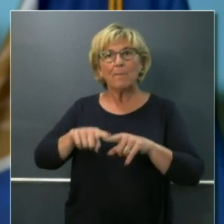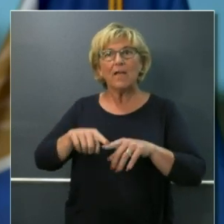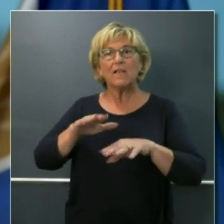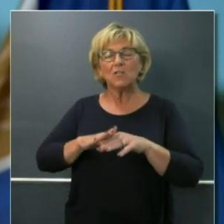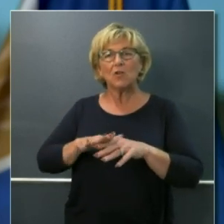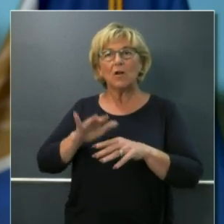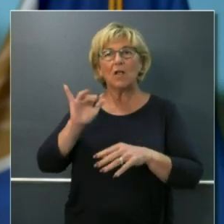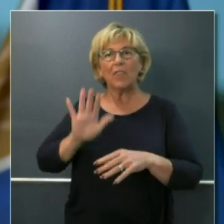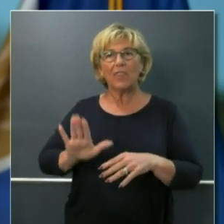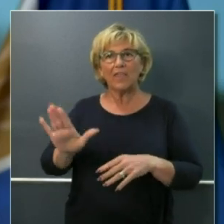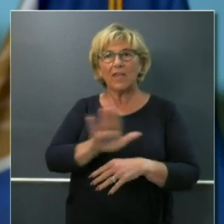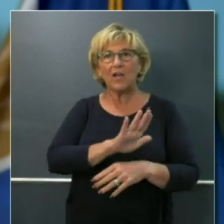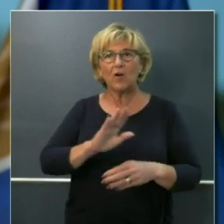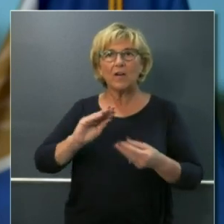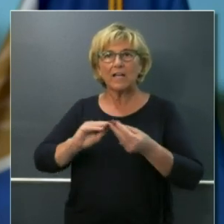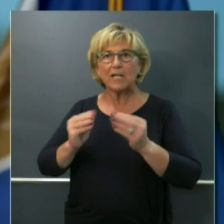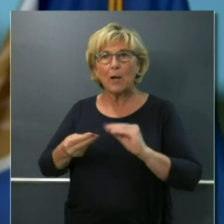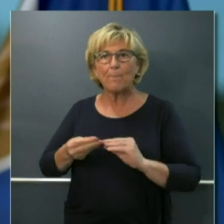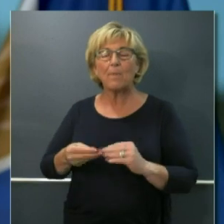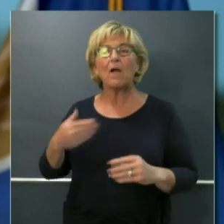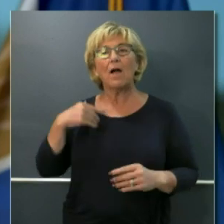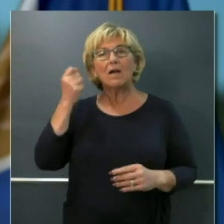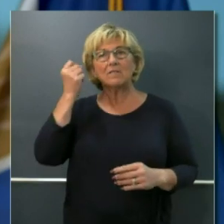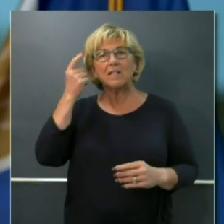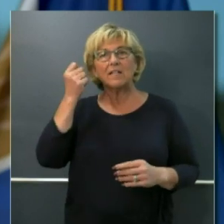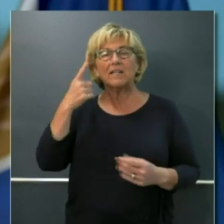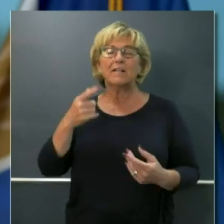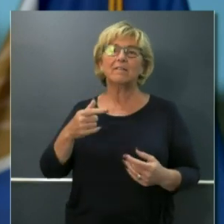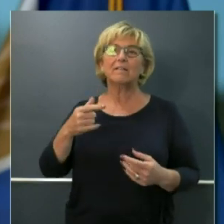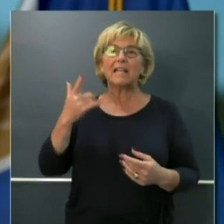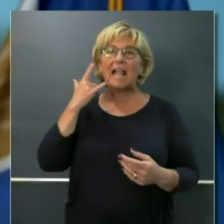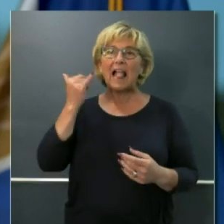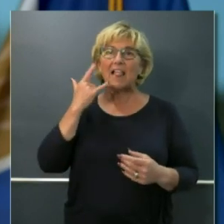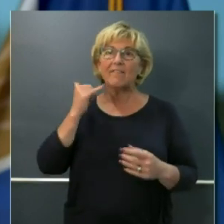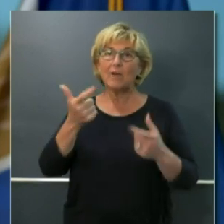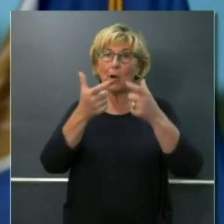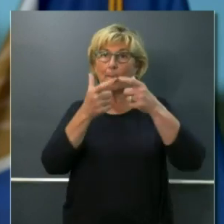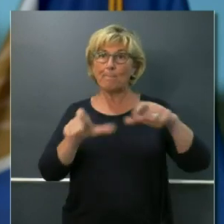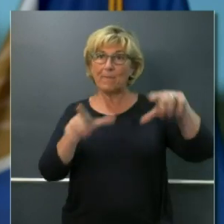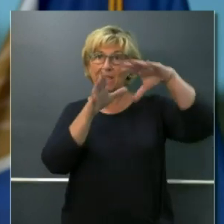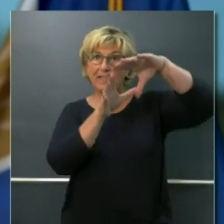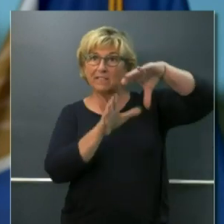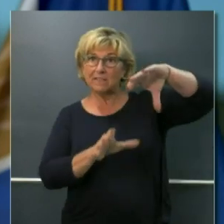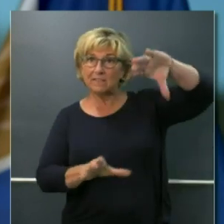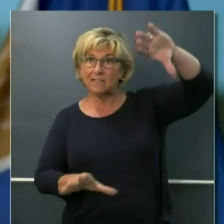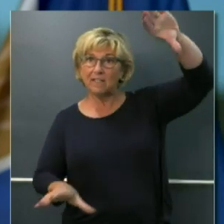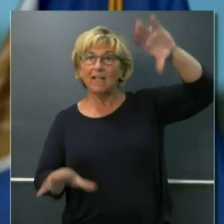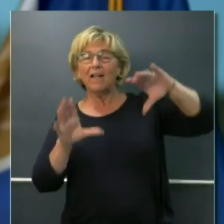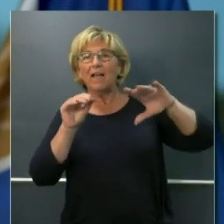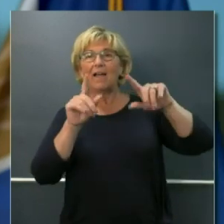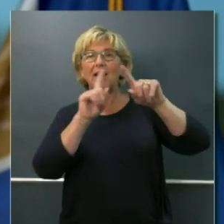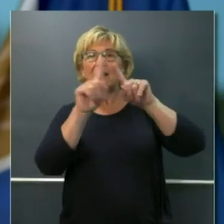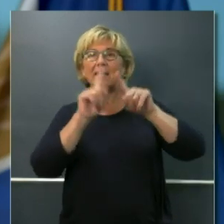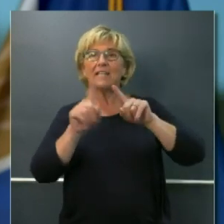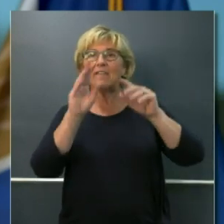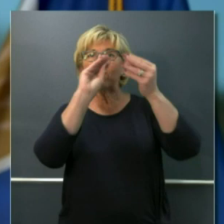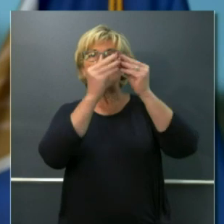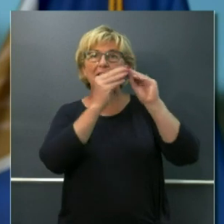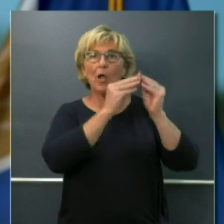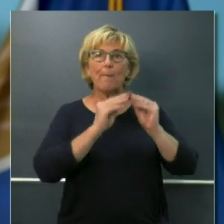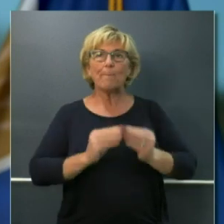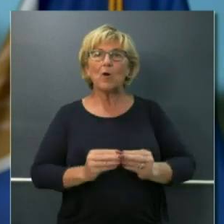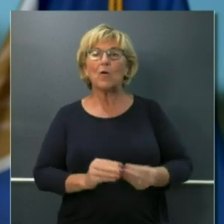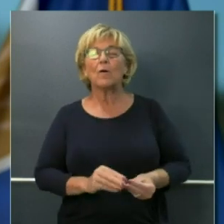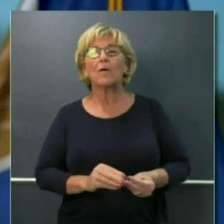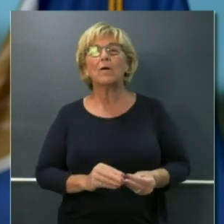I recognize the regionality in this state, the variance in different parts of the state, but I also recognize in that